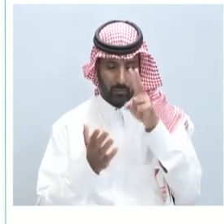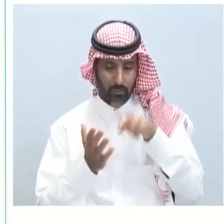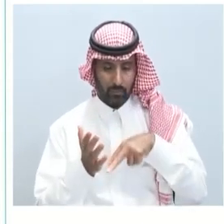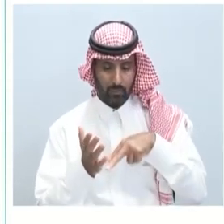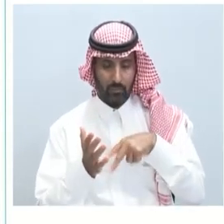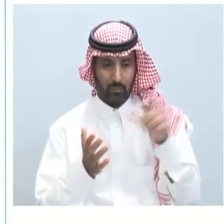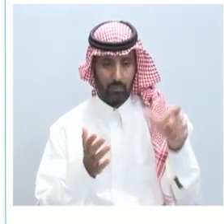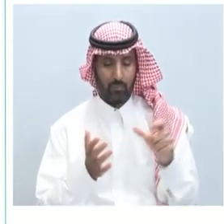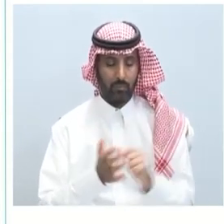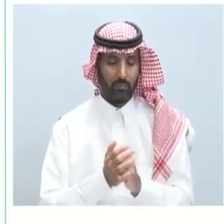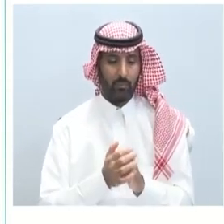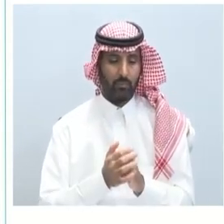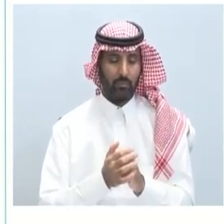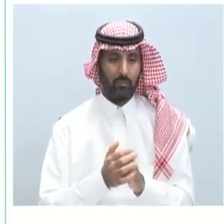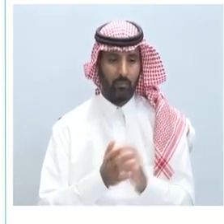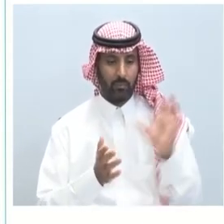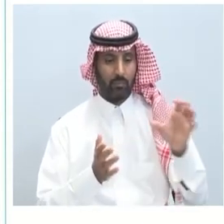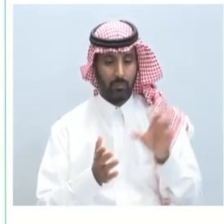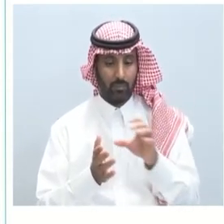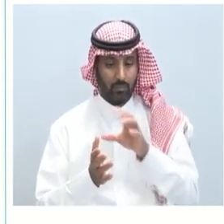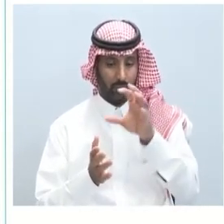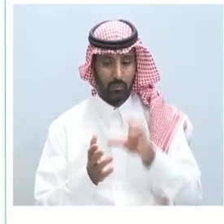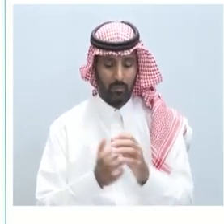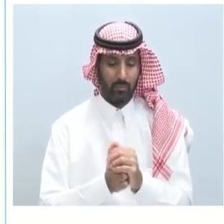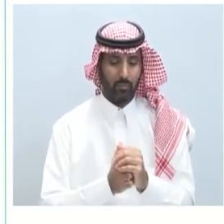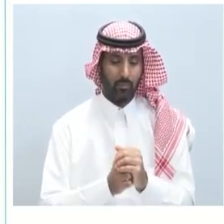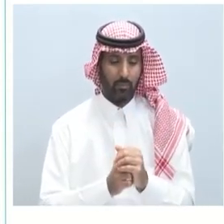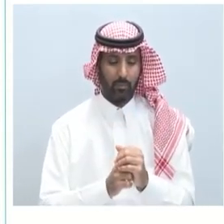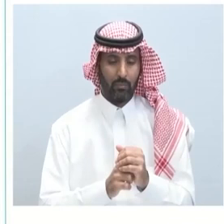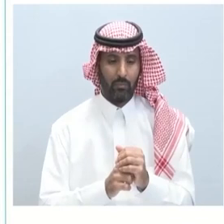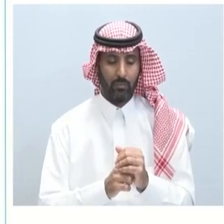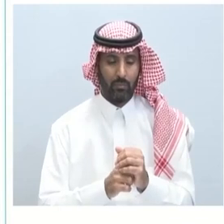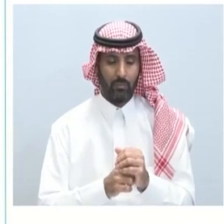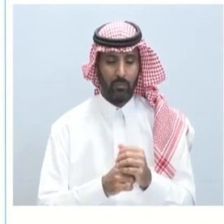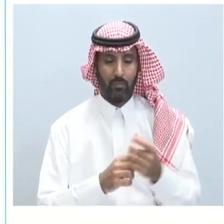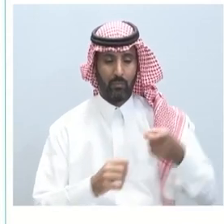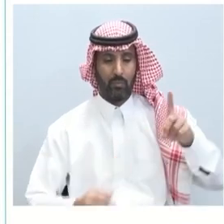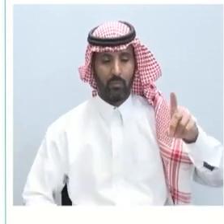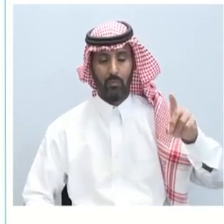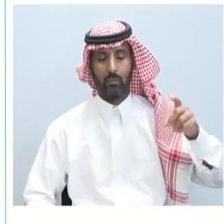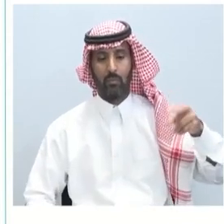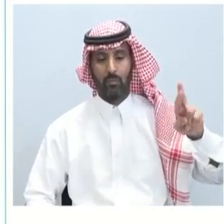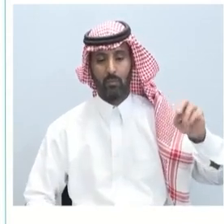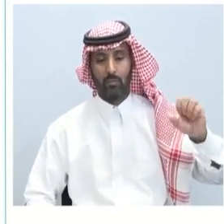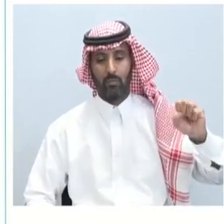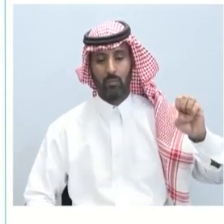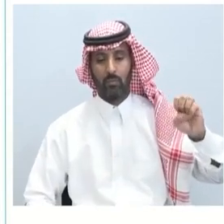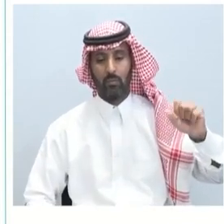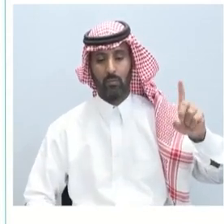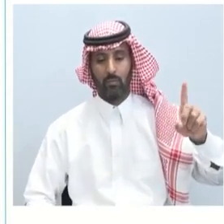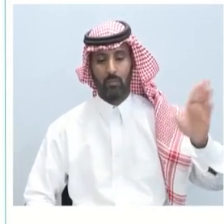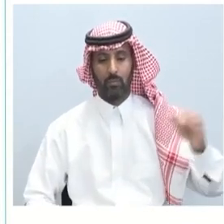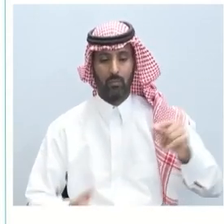for the vocabulary, complete each sentence with one of these words. We have dread, morally, motivate,